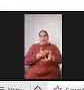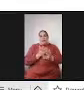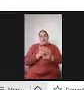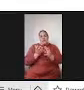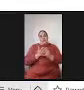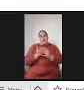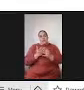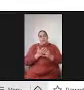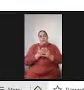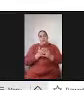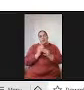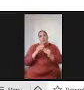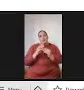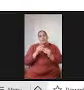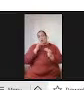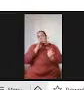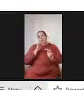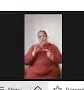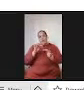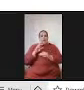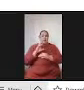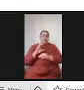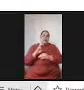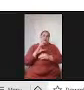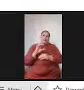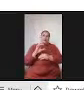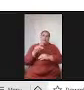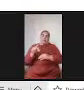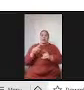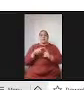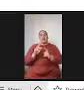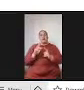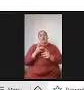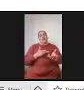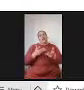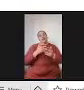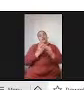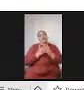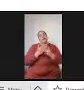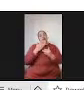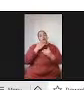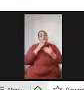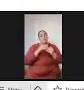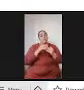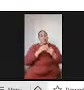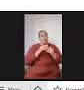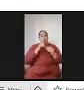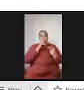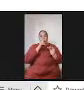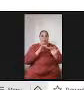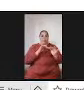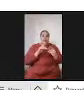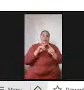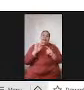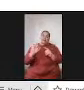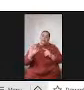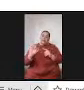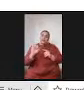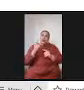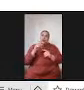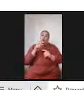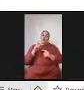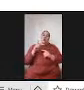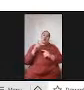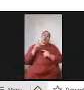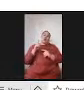the members of the public and WCPP. It will be an engagement between a member of the public and his or her elected